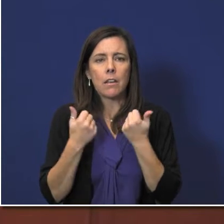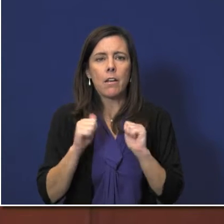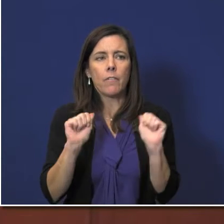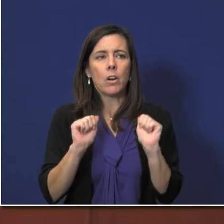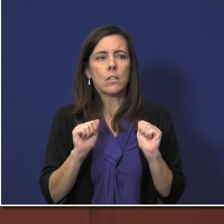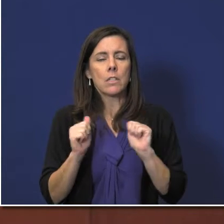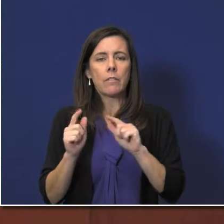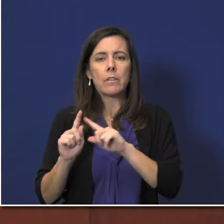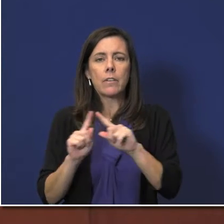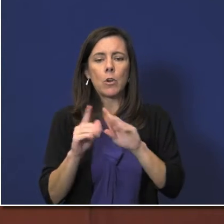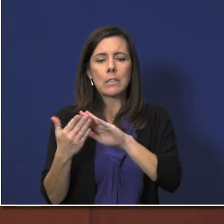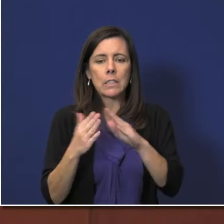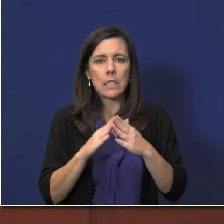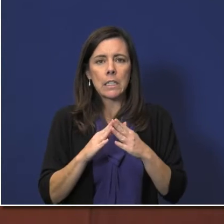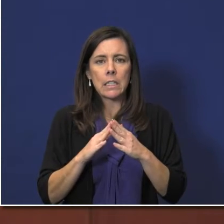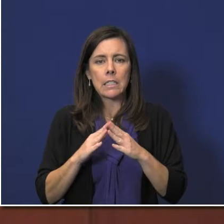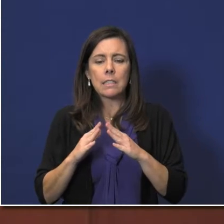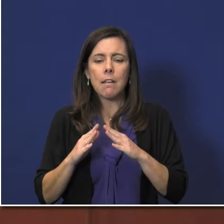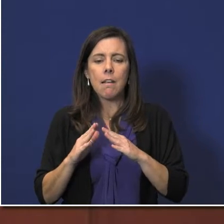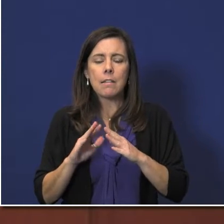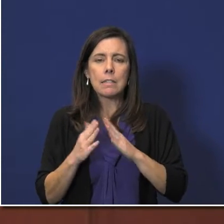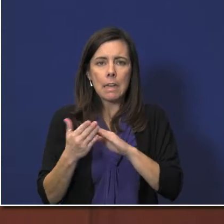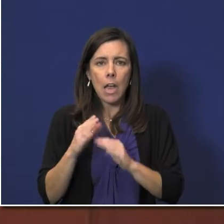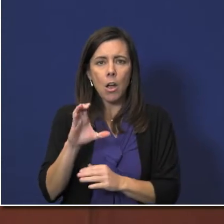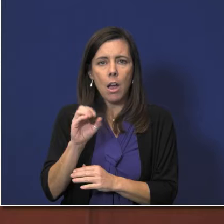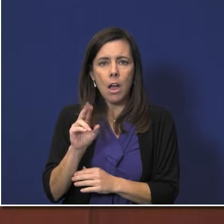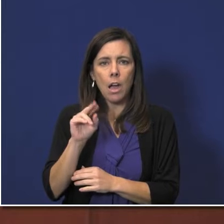counties, and they're trying to make that a